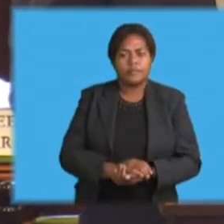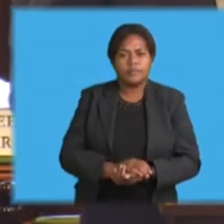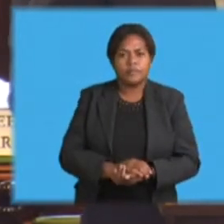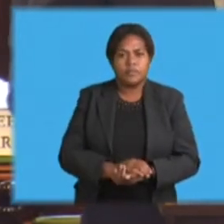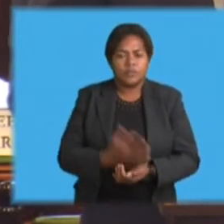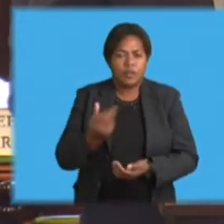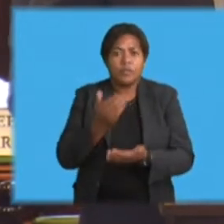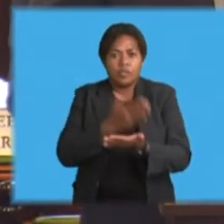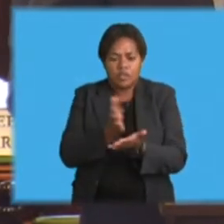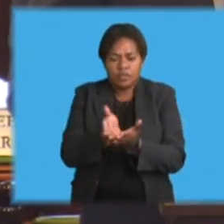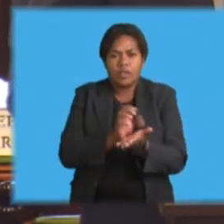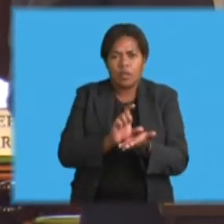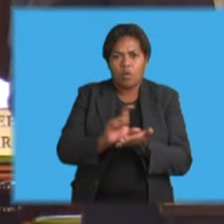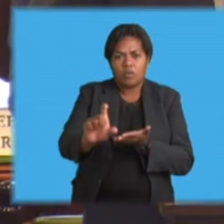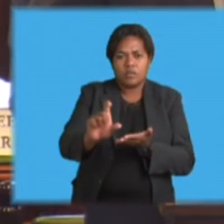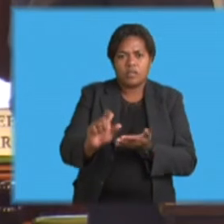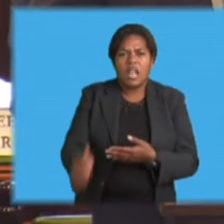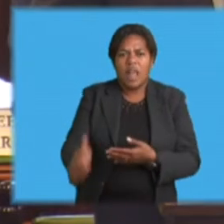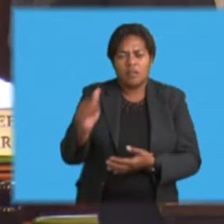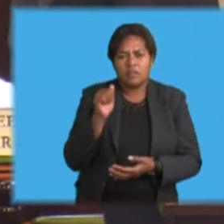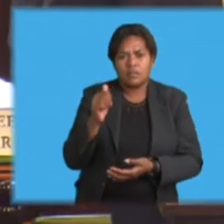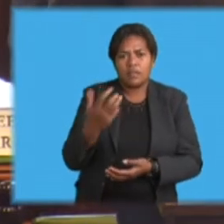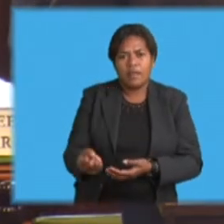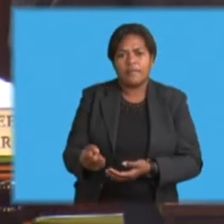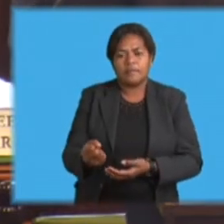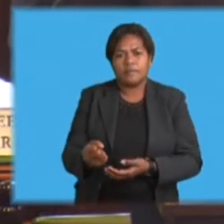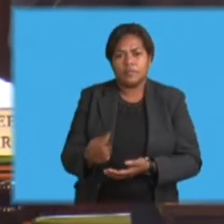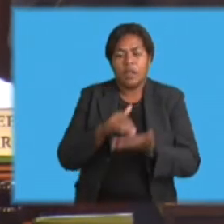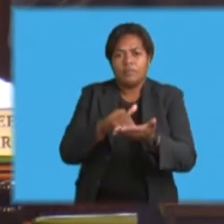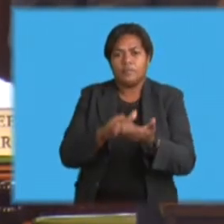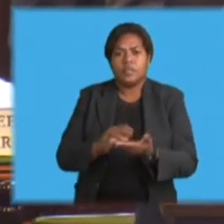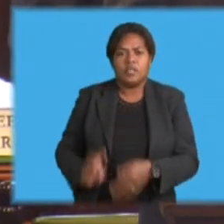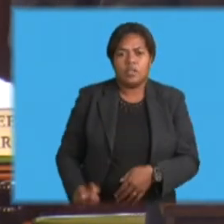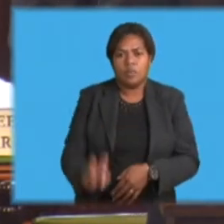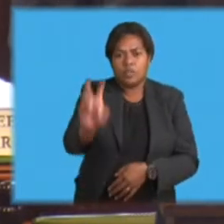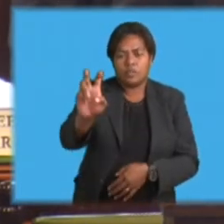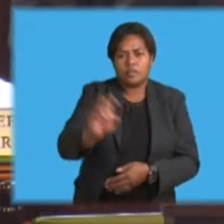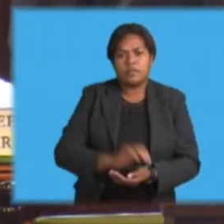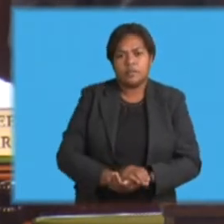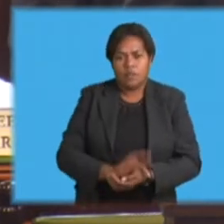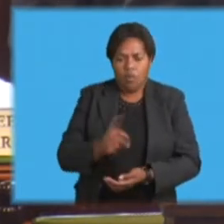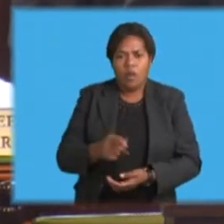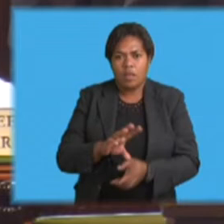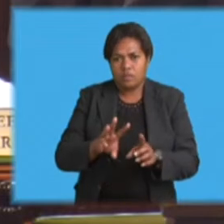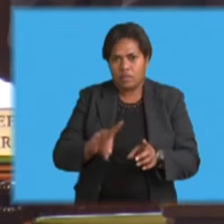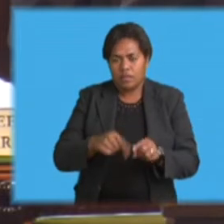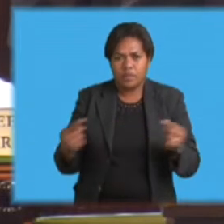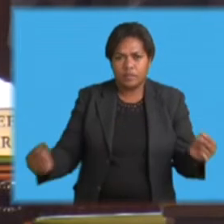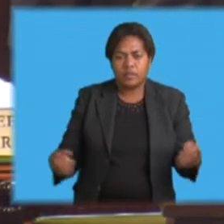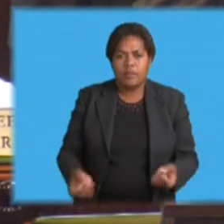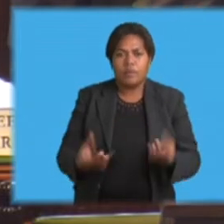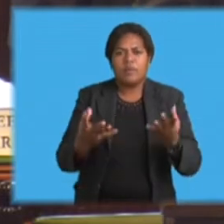share the cost of the weekly allowance of the clients to help with daily transport, costs and meals. So that's something that's available, especially for small